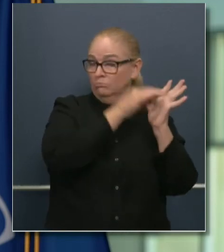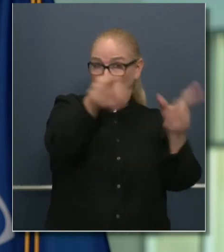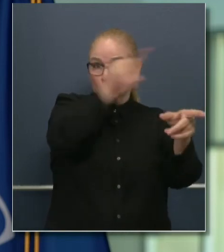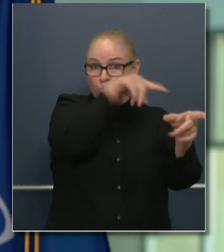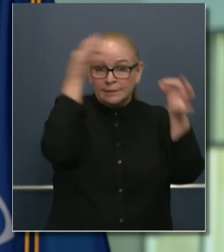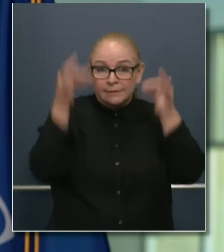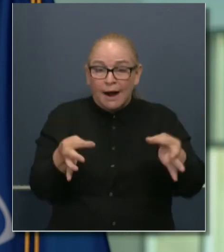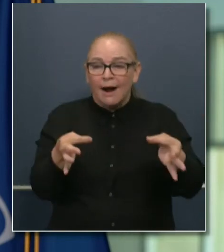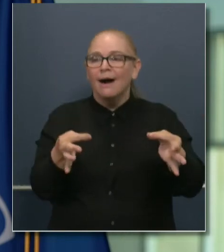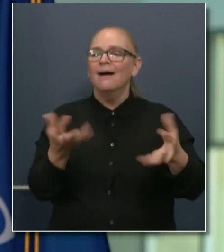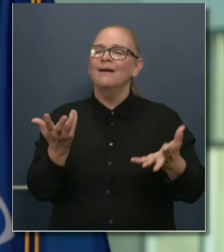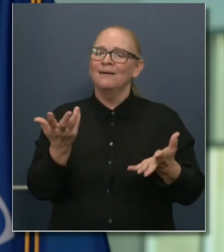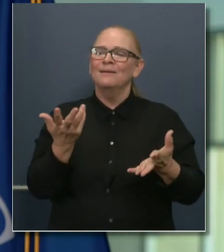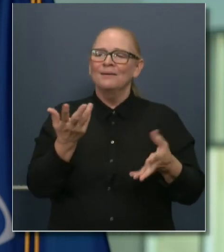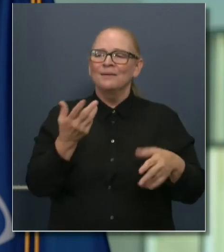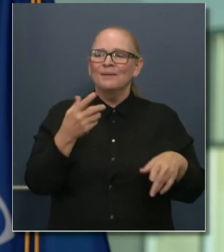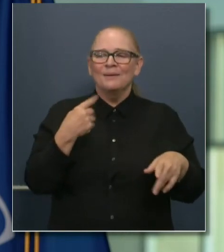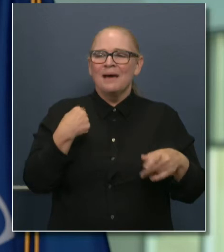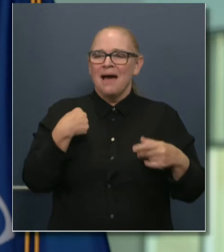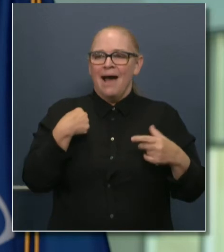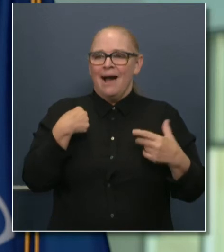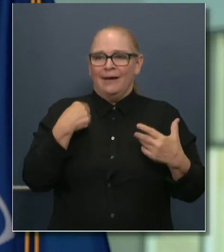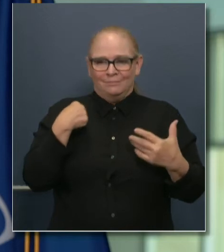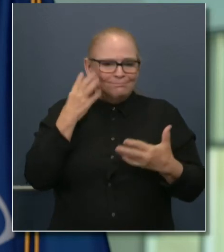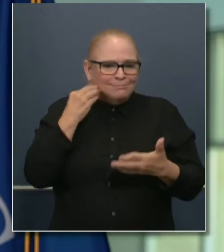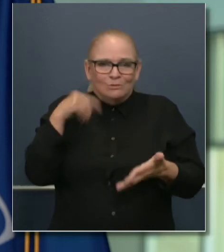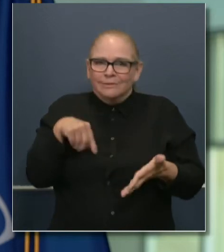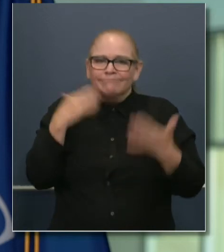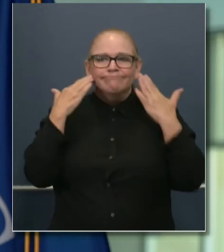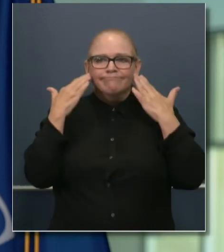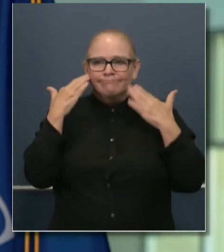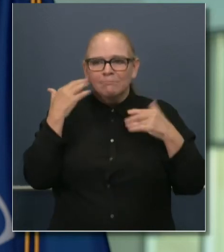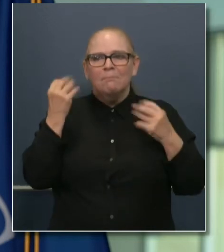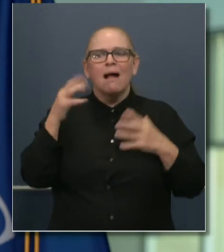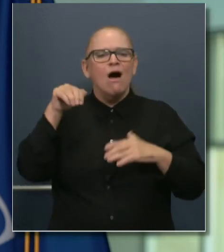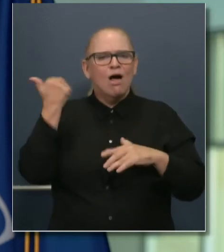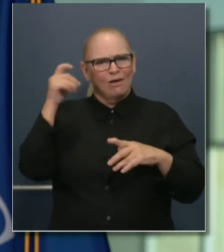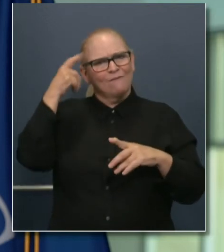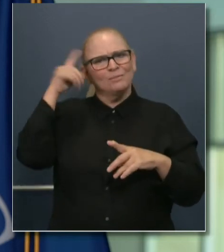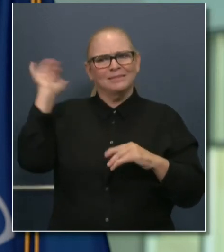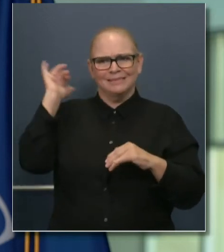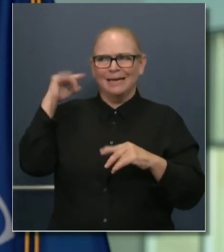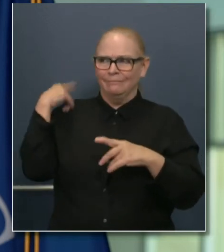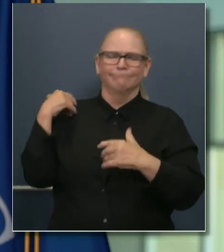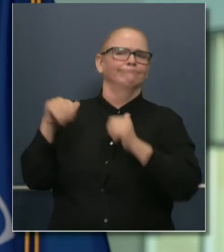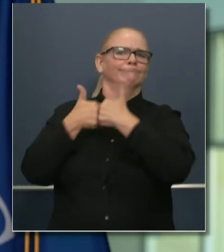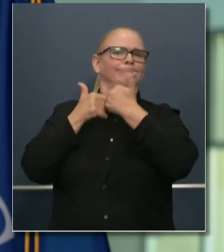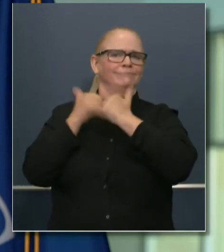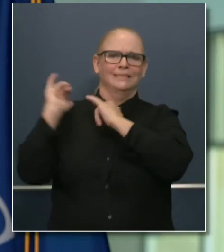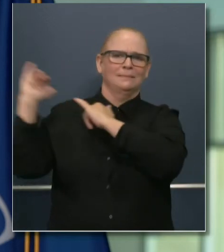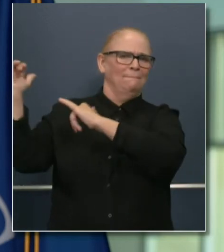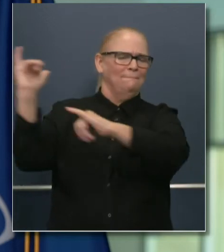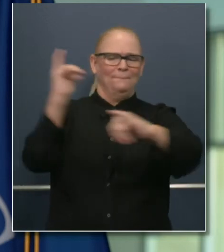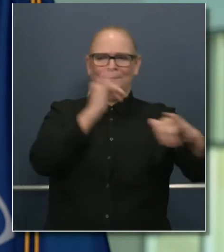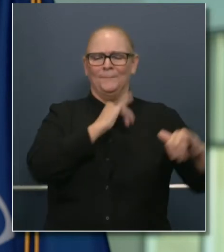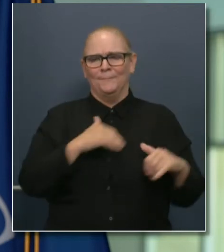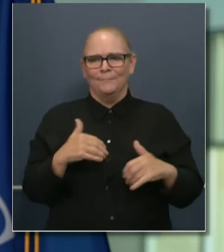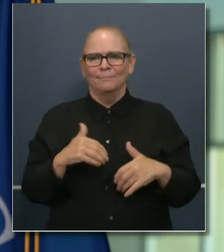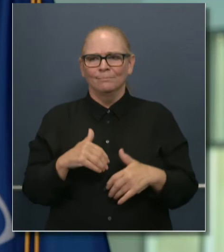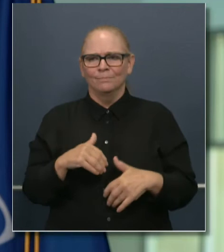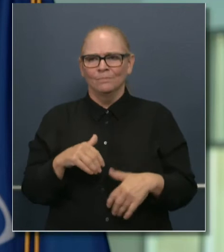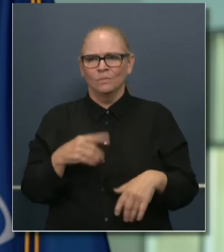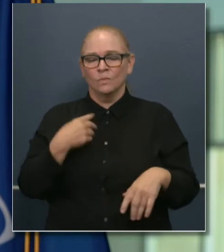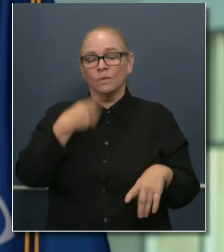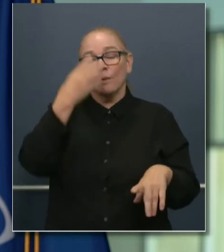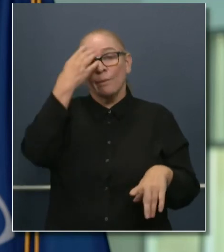every recent governor, I don't want to necessarily opine on the process in the legislature with